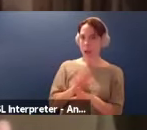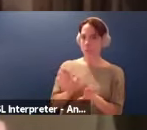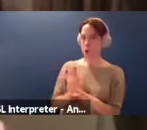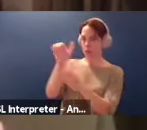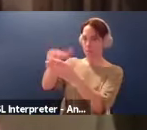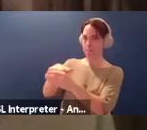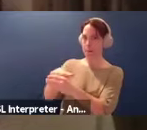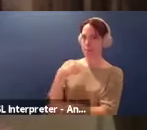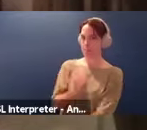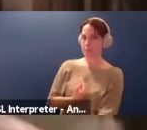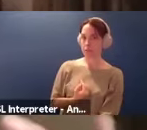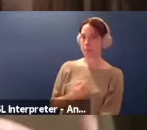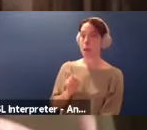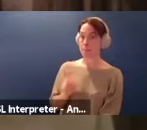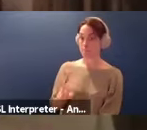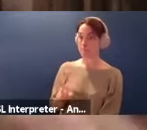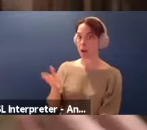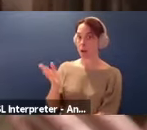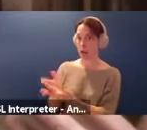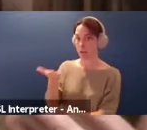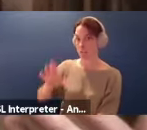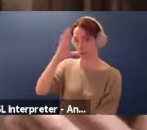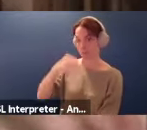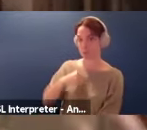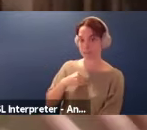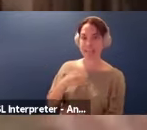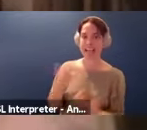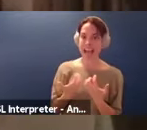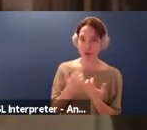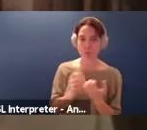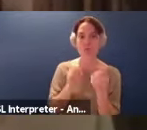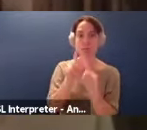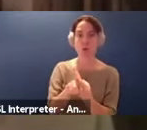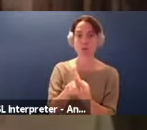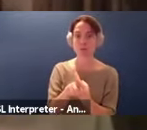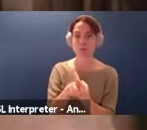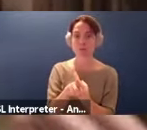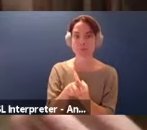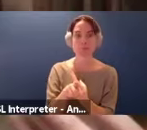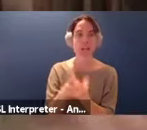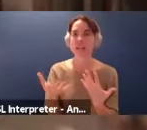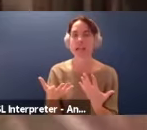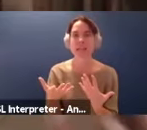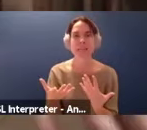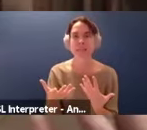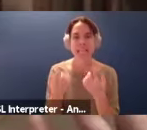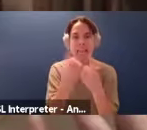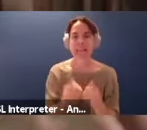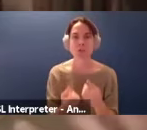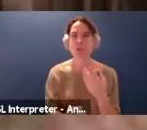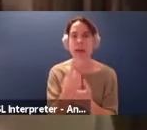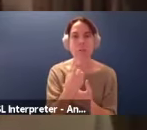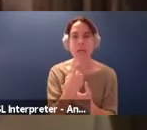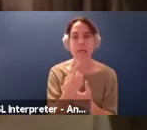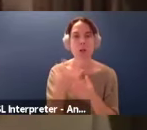about how to respond to a spate of atrocities against dalits that have been occurring during the the the